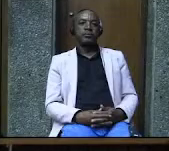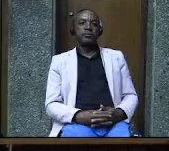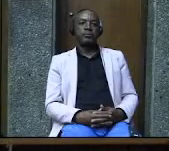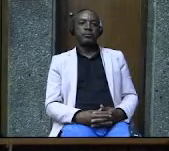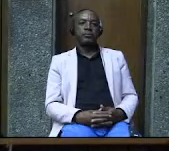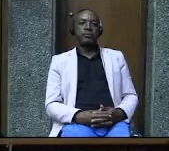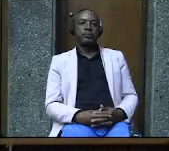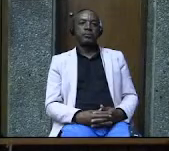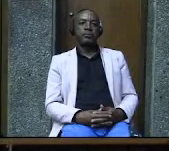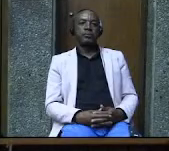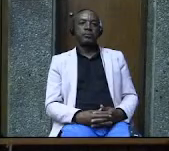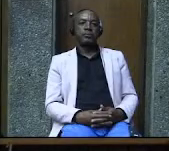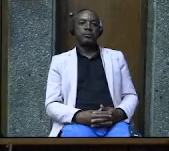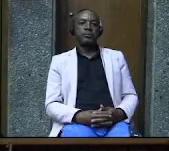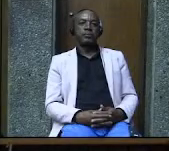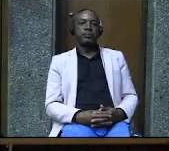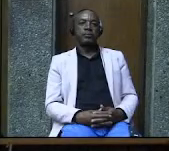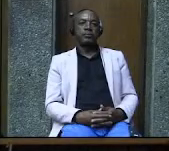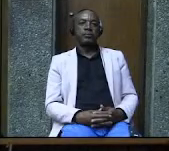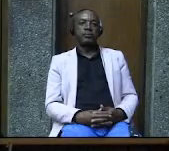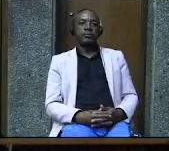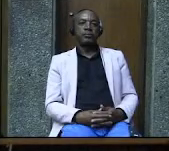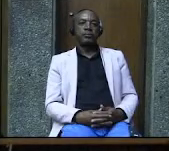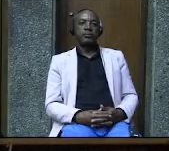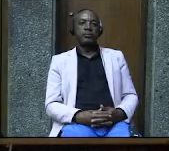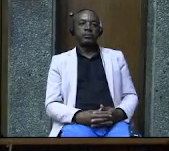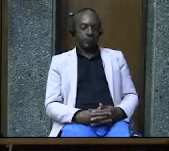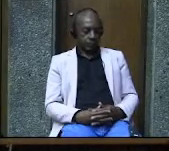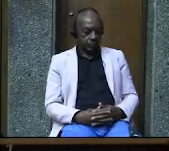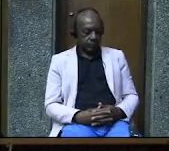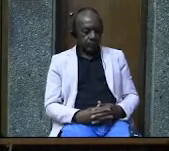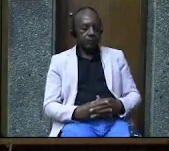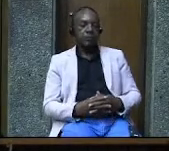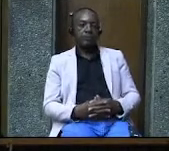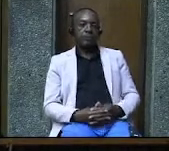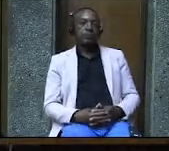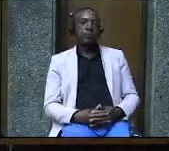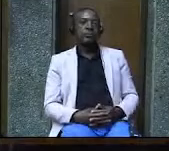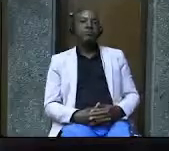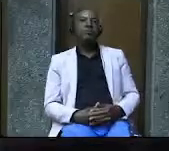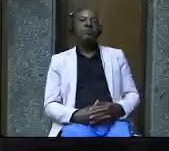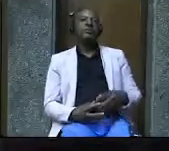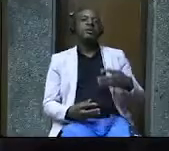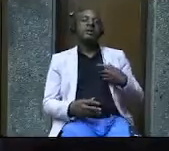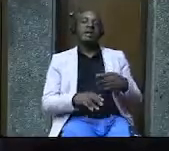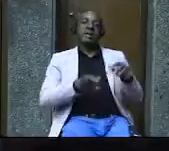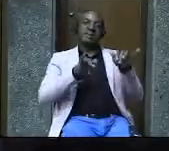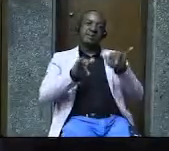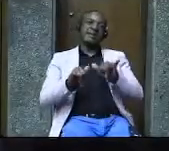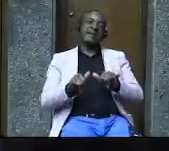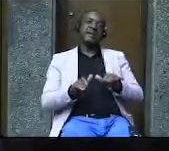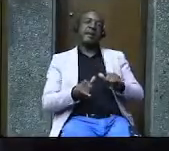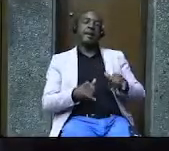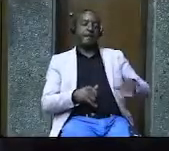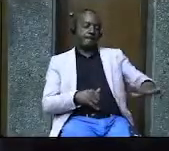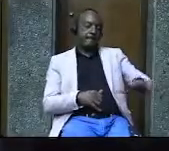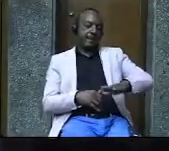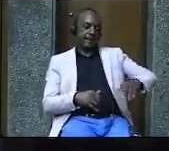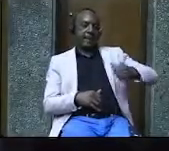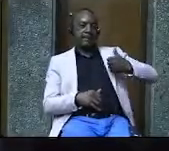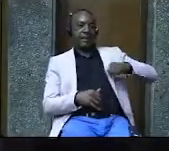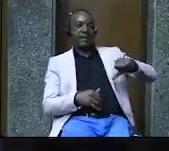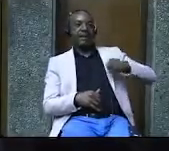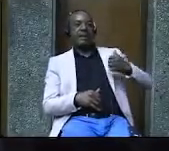Nna batswadi ke nkgone magaditsela mane Everton. Ke dula plekeng ya masepala.